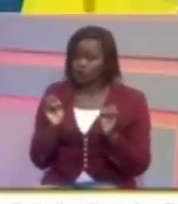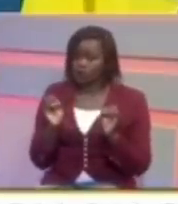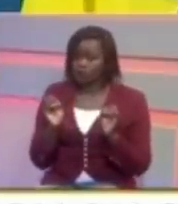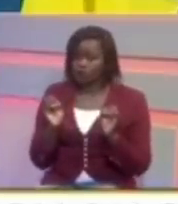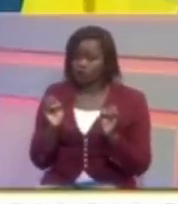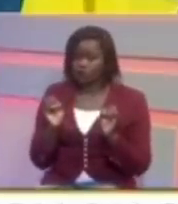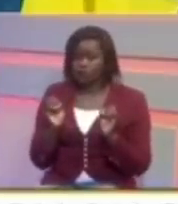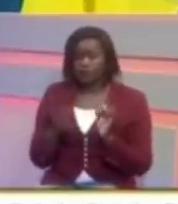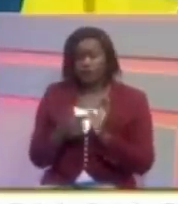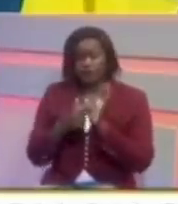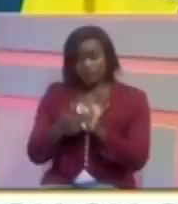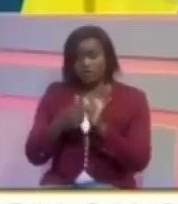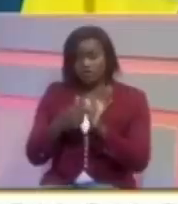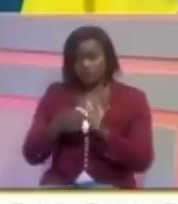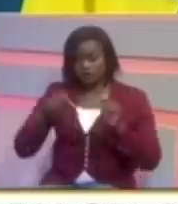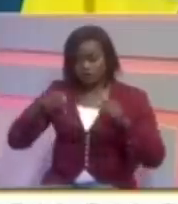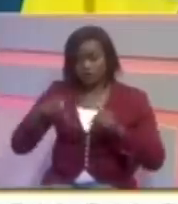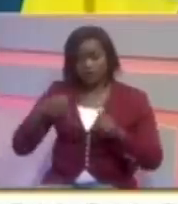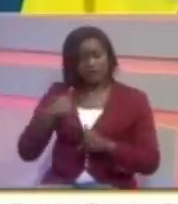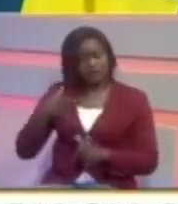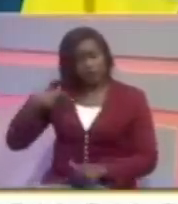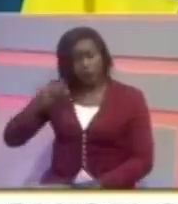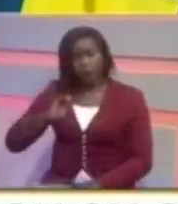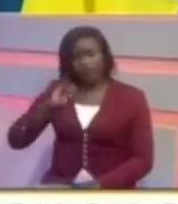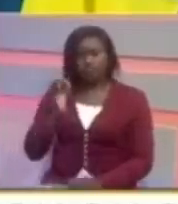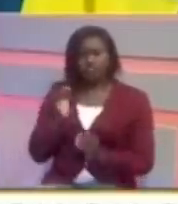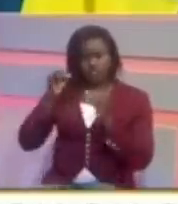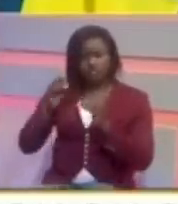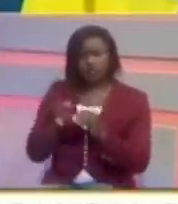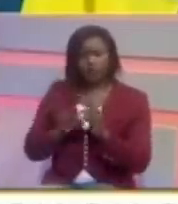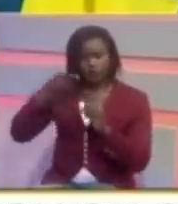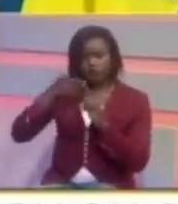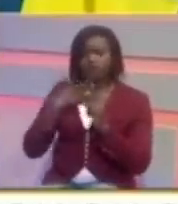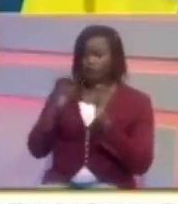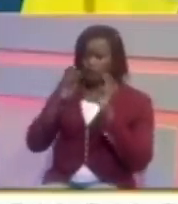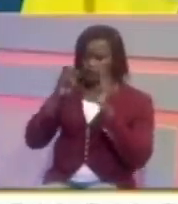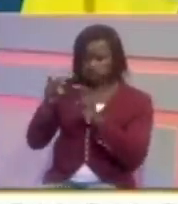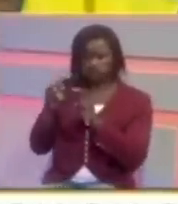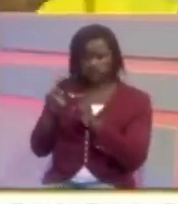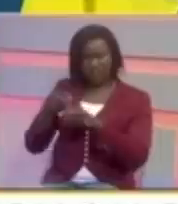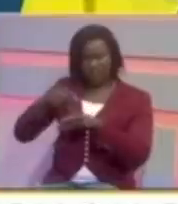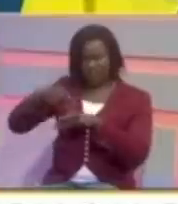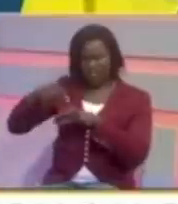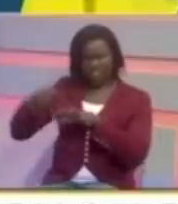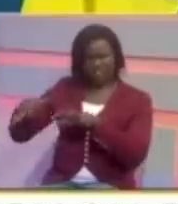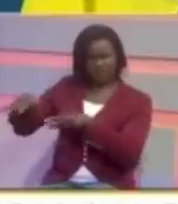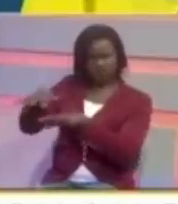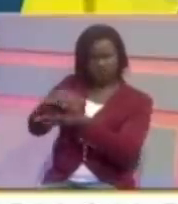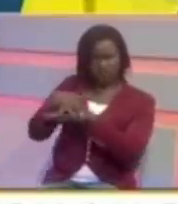Like today, I was going to Jinja to look at the Kishamba there, the floating